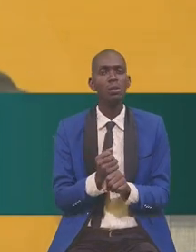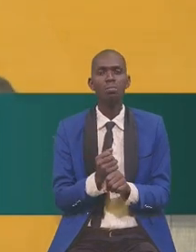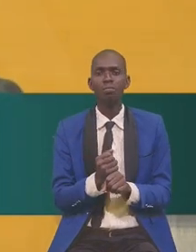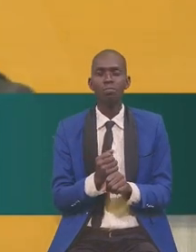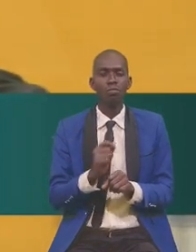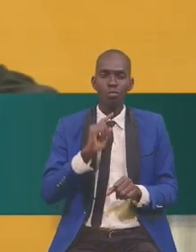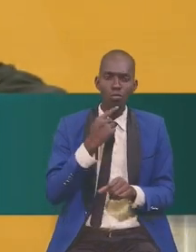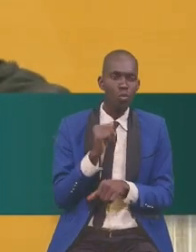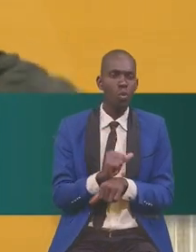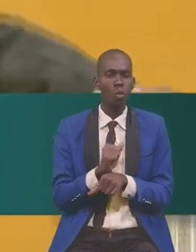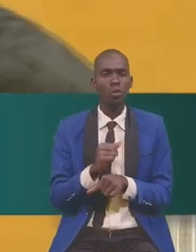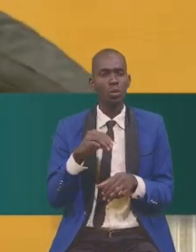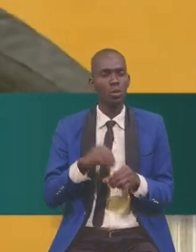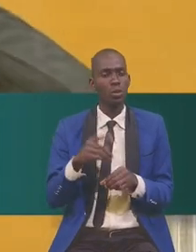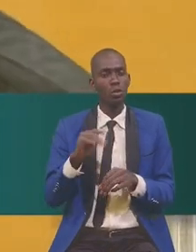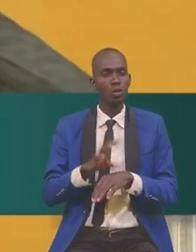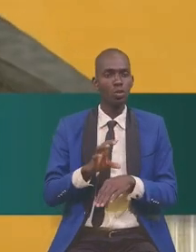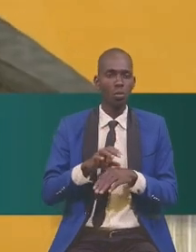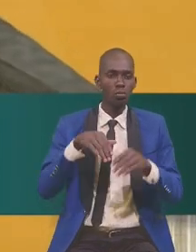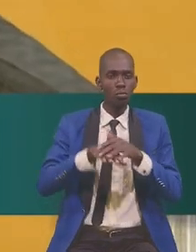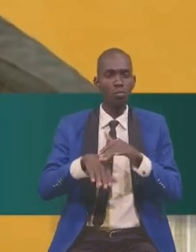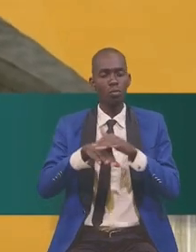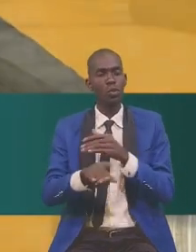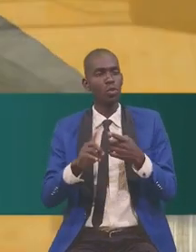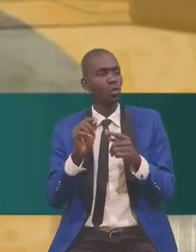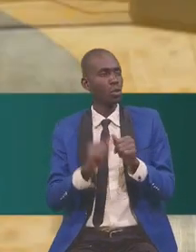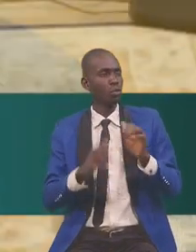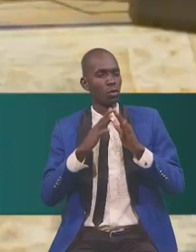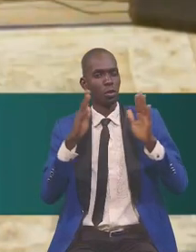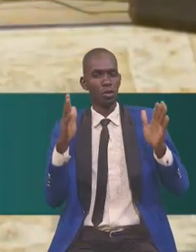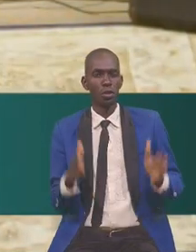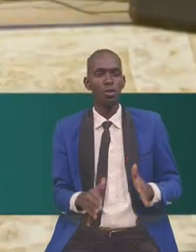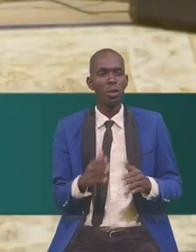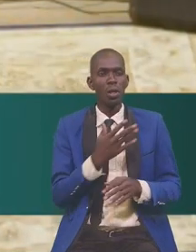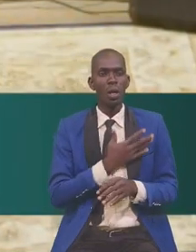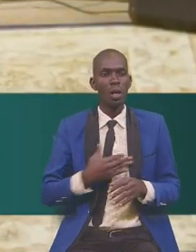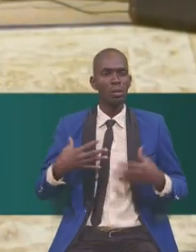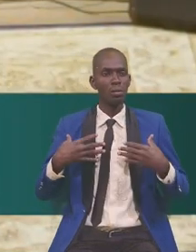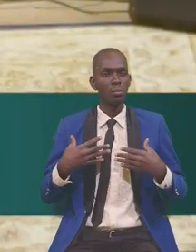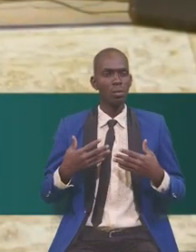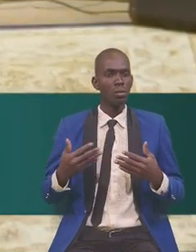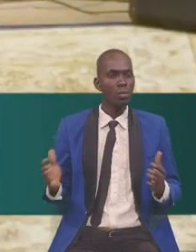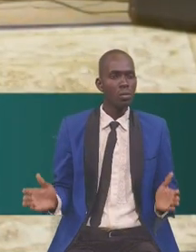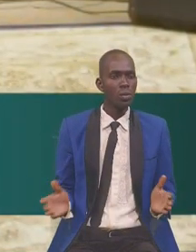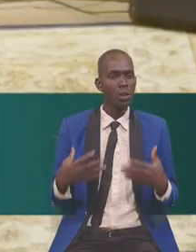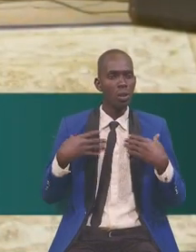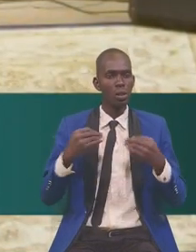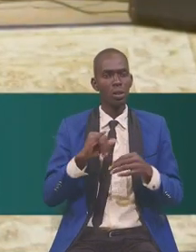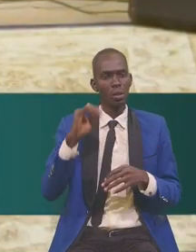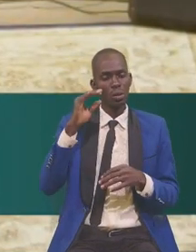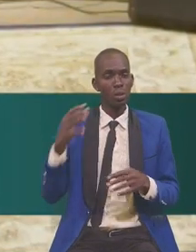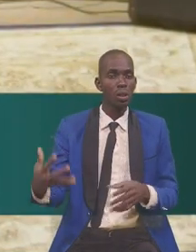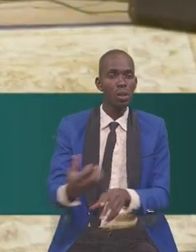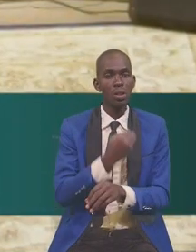into every house. Can you see the zeal of the persecutor? And if this man